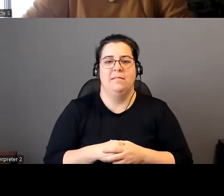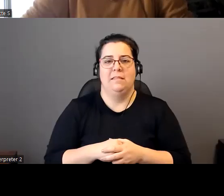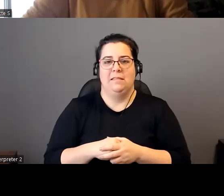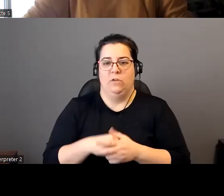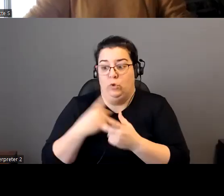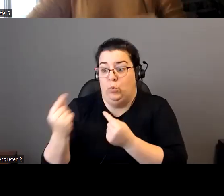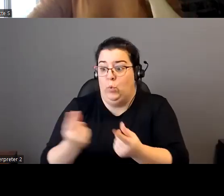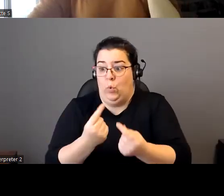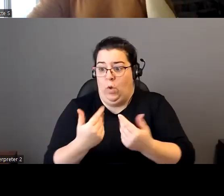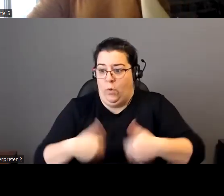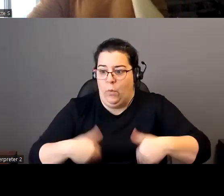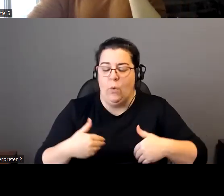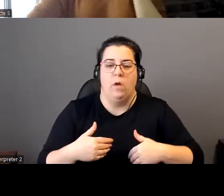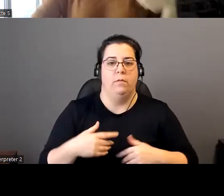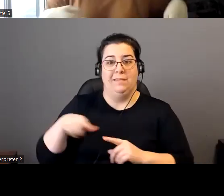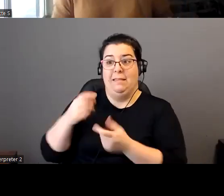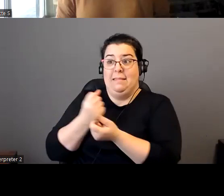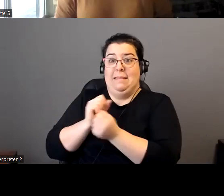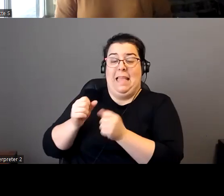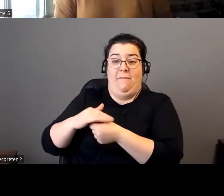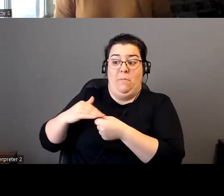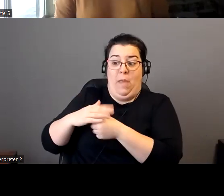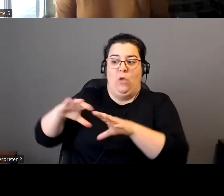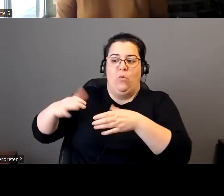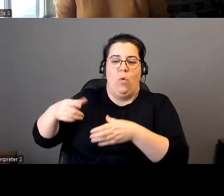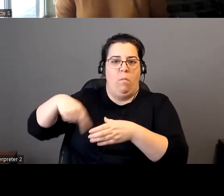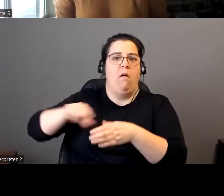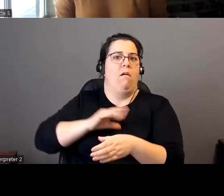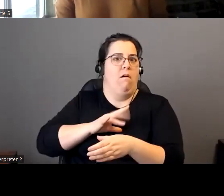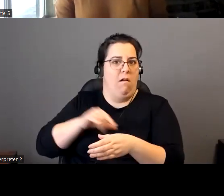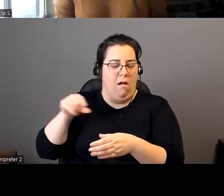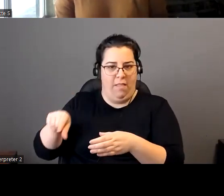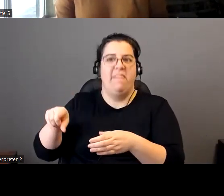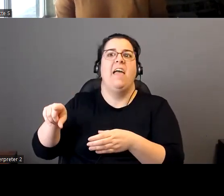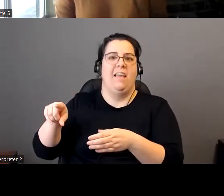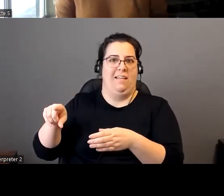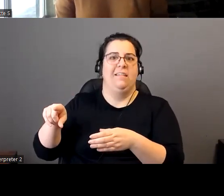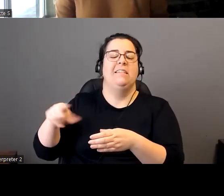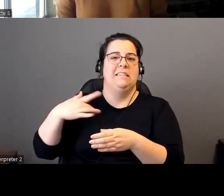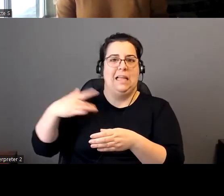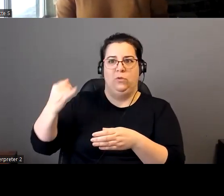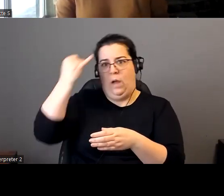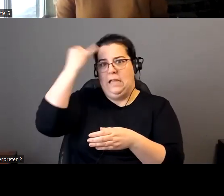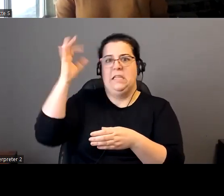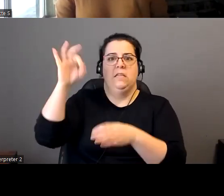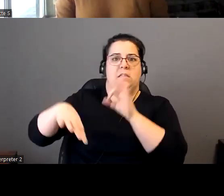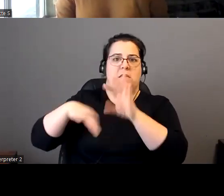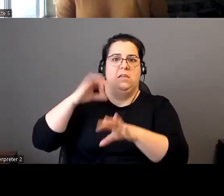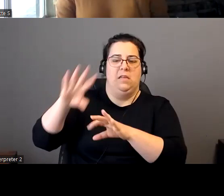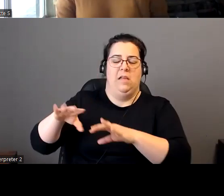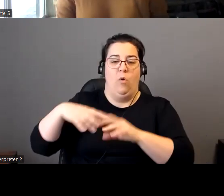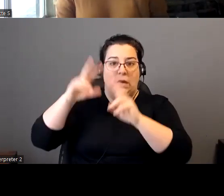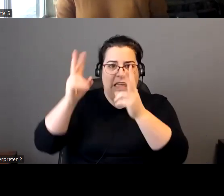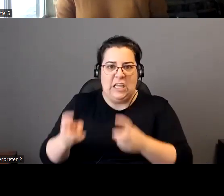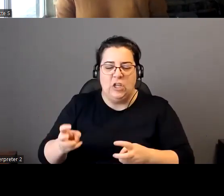well, they're able to bring up a lot of issues that maybe we haven't even thought about. So they can really help